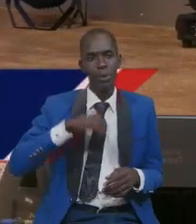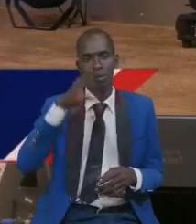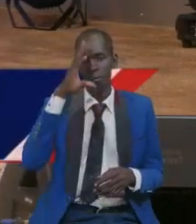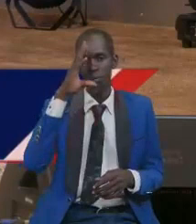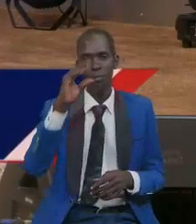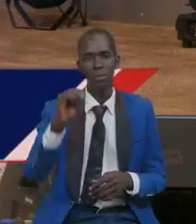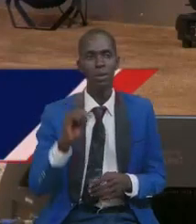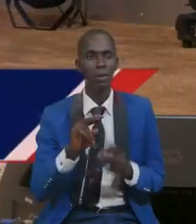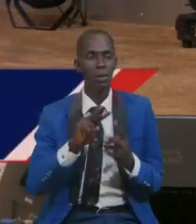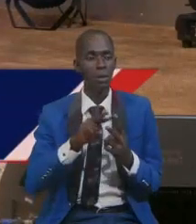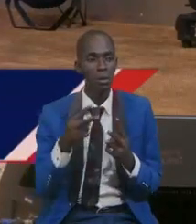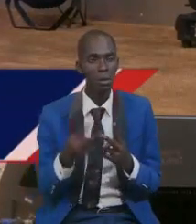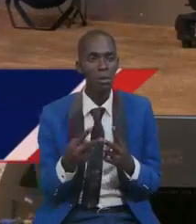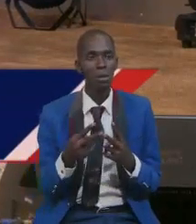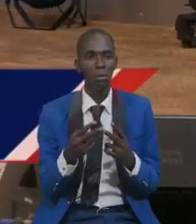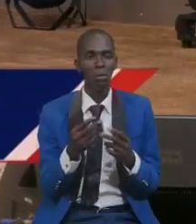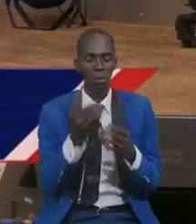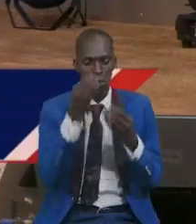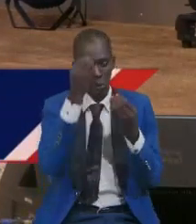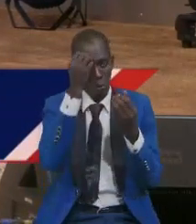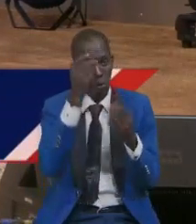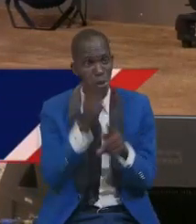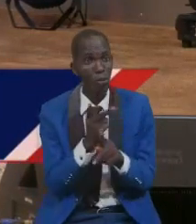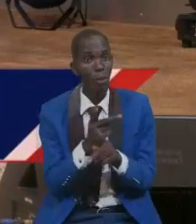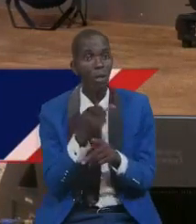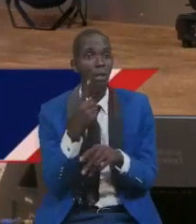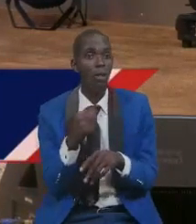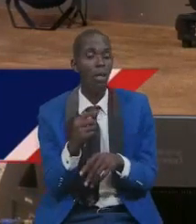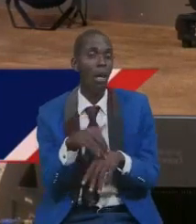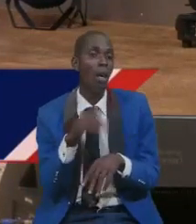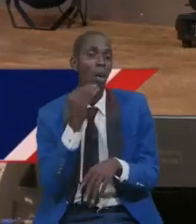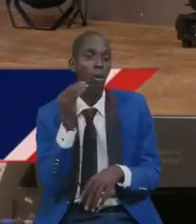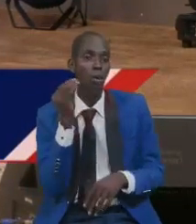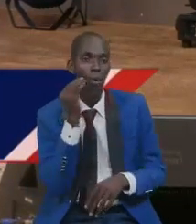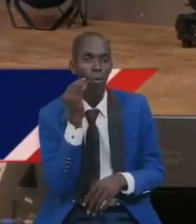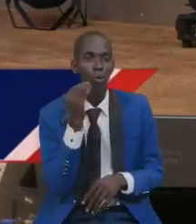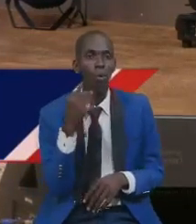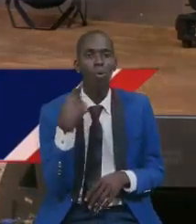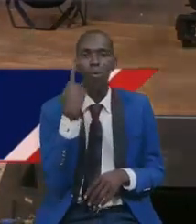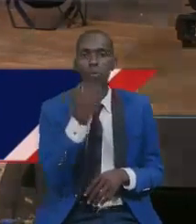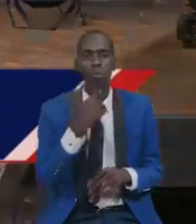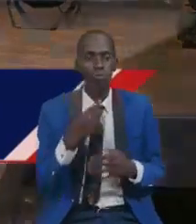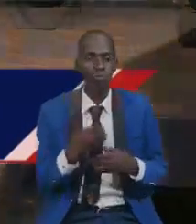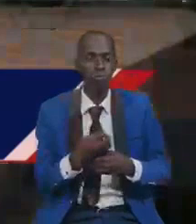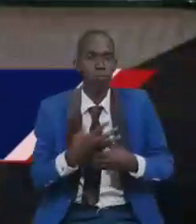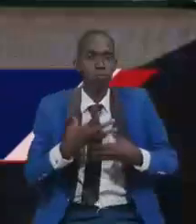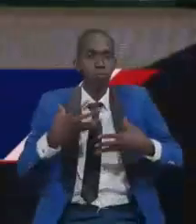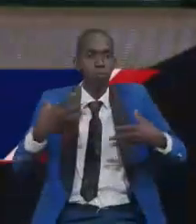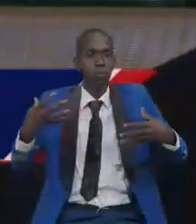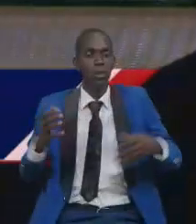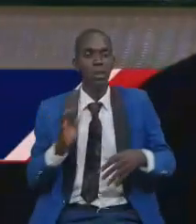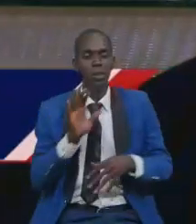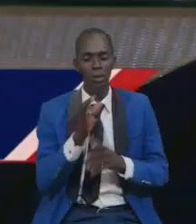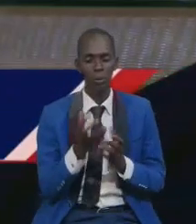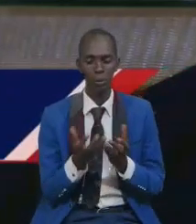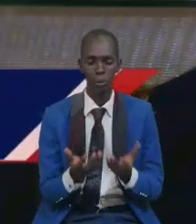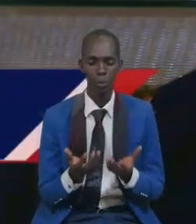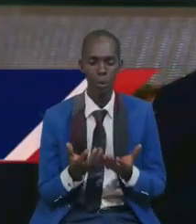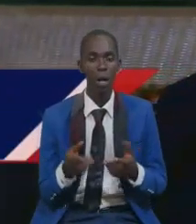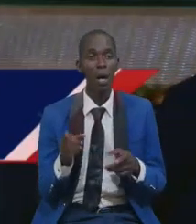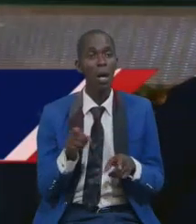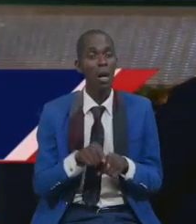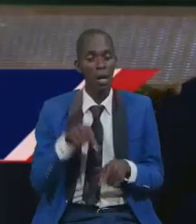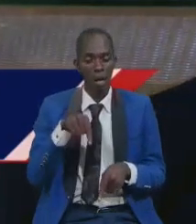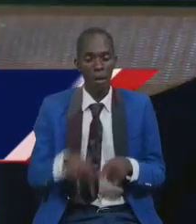man, neither keepeth at home, and who enlarges his desire